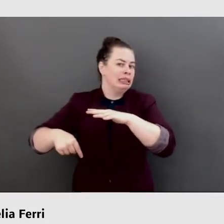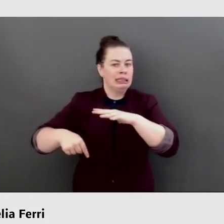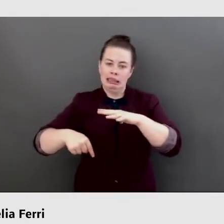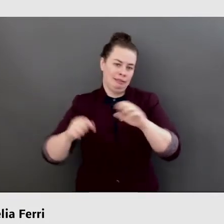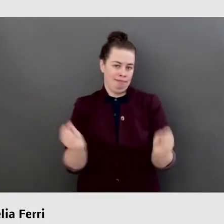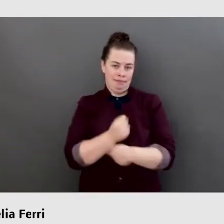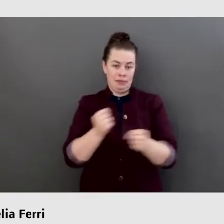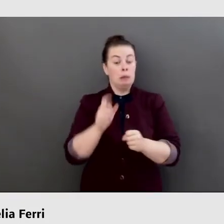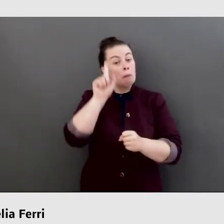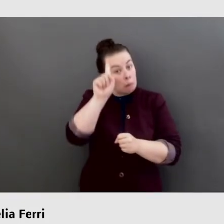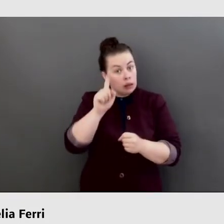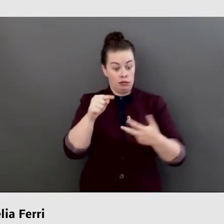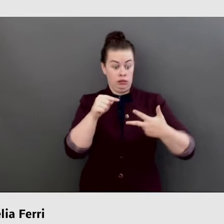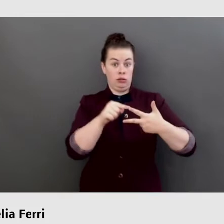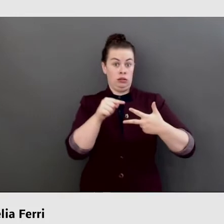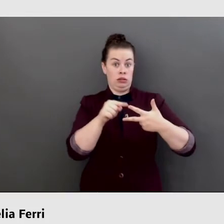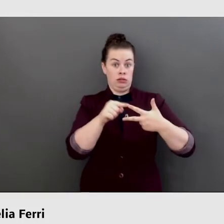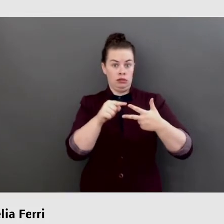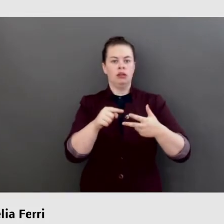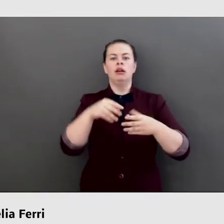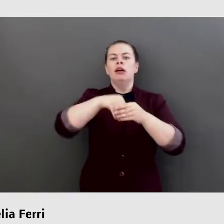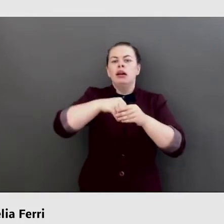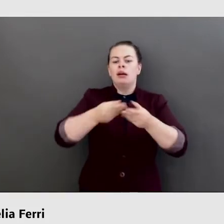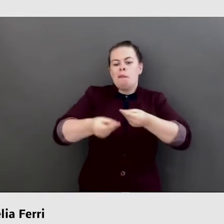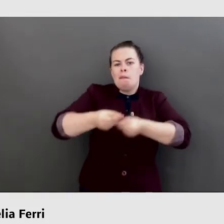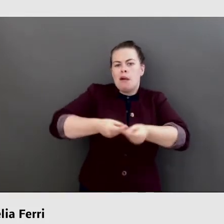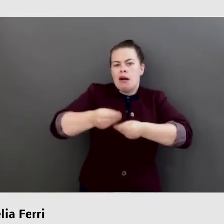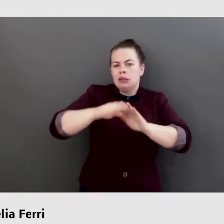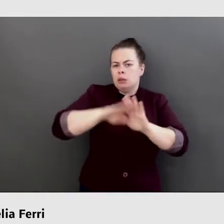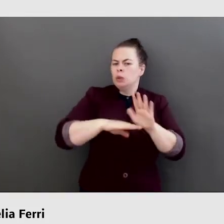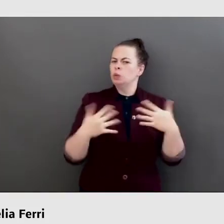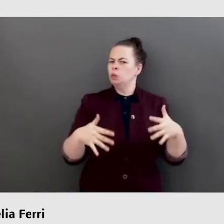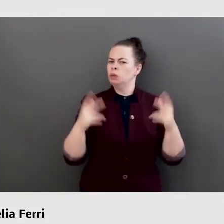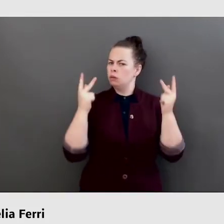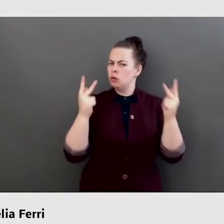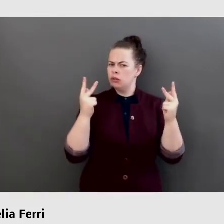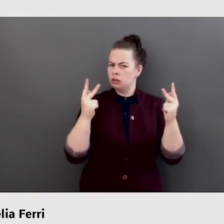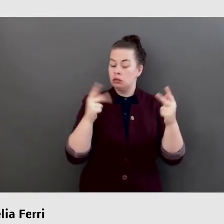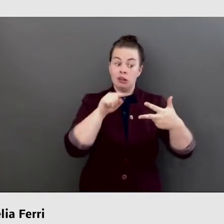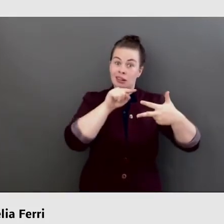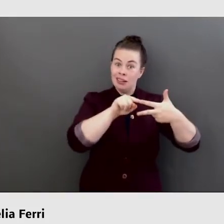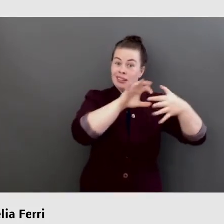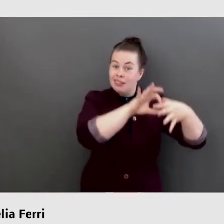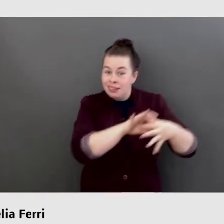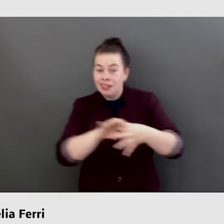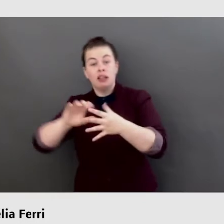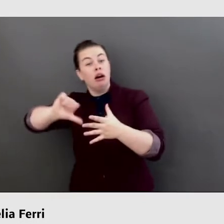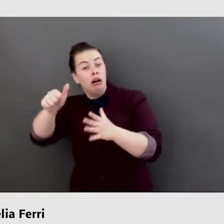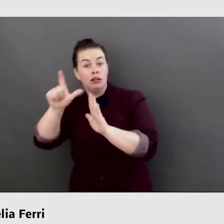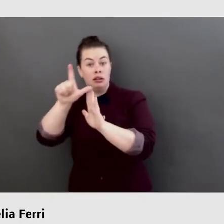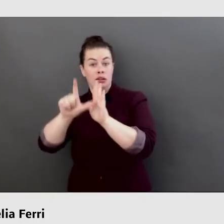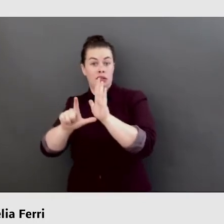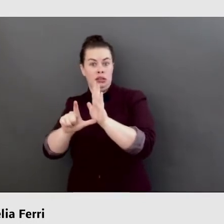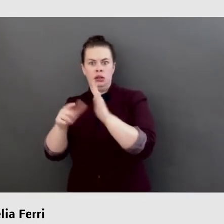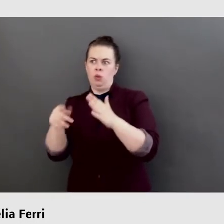three phases, and I limit myself to recall that the internal market policy is quite important. And in fact,